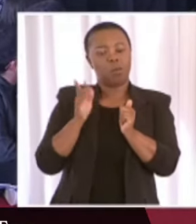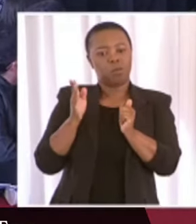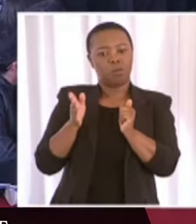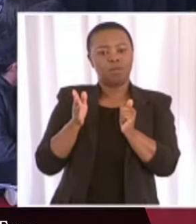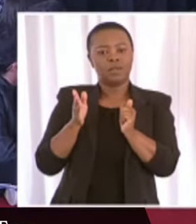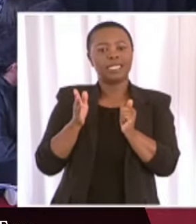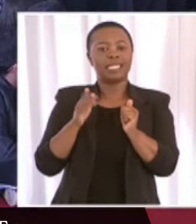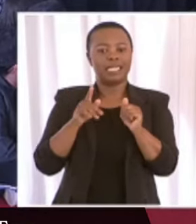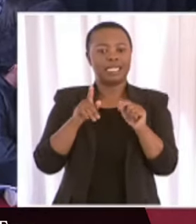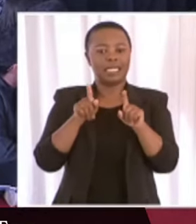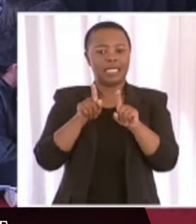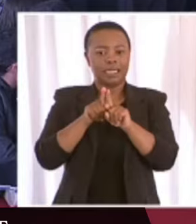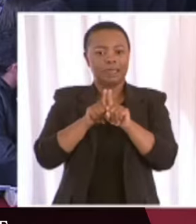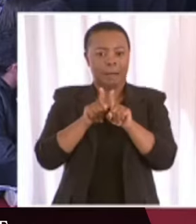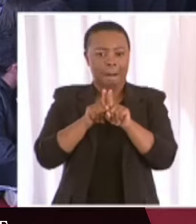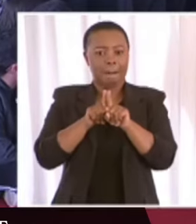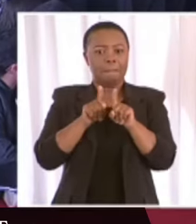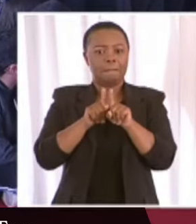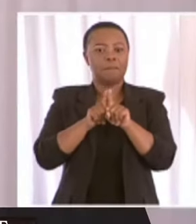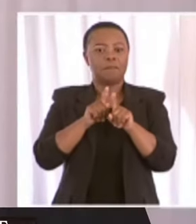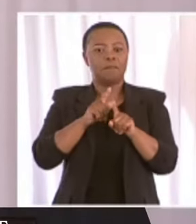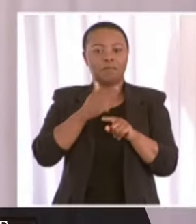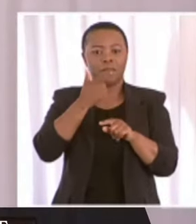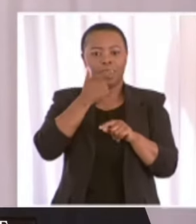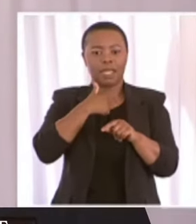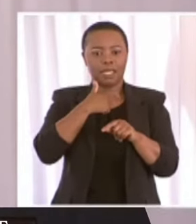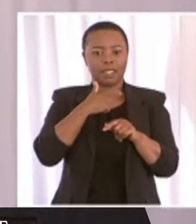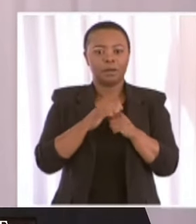Pahad. Welcome, Nasim.